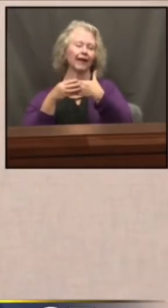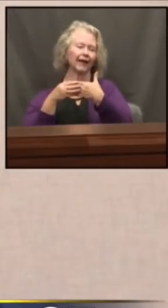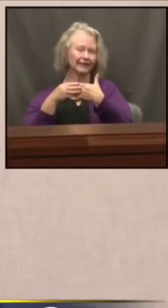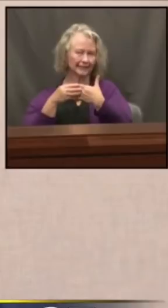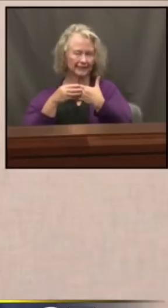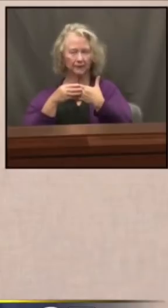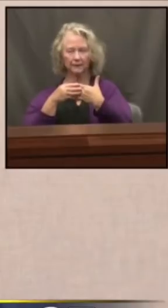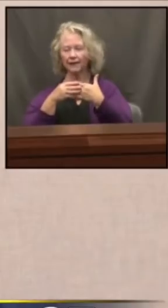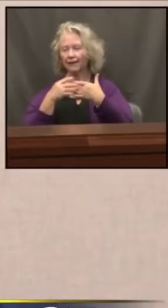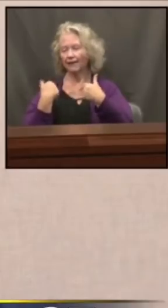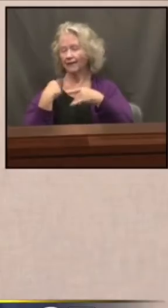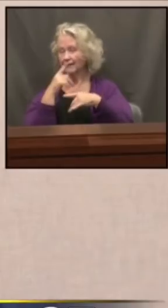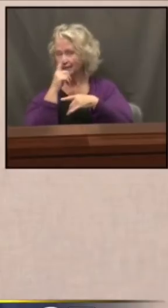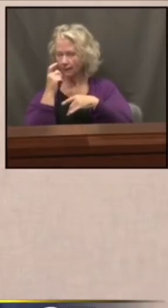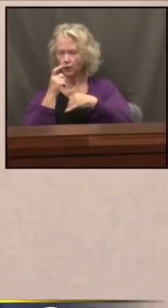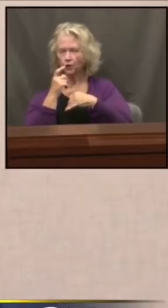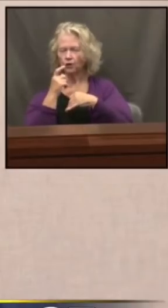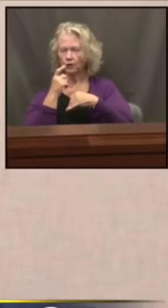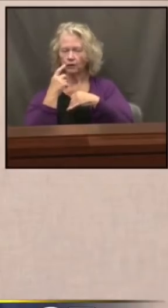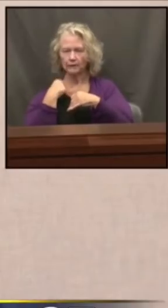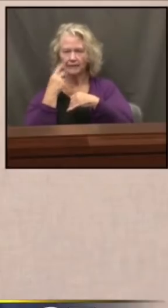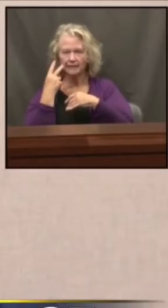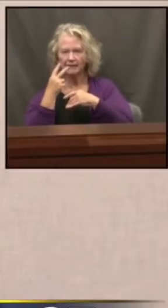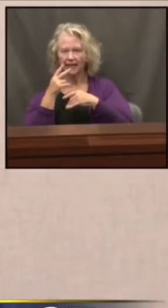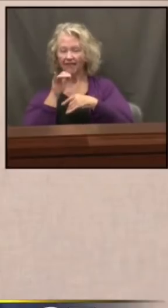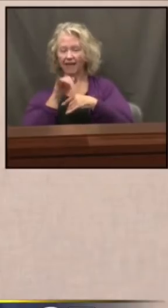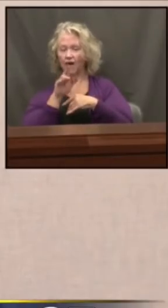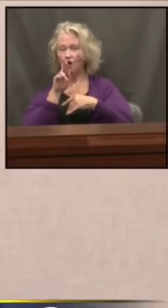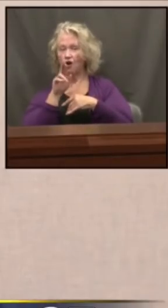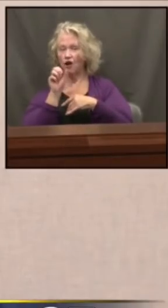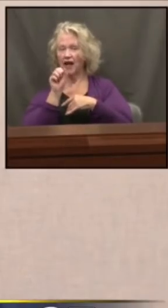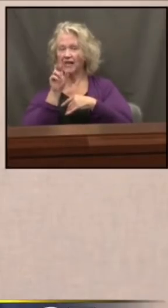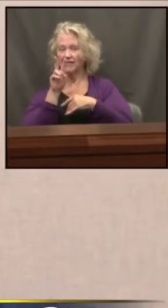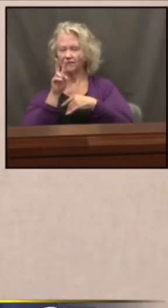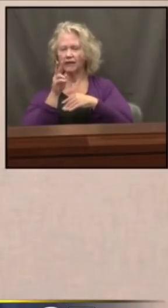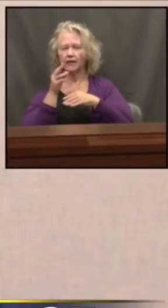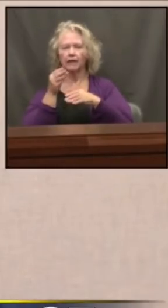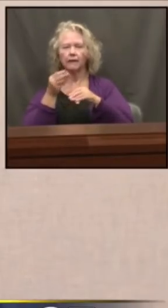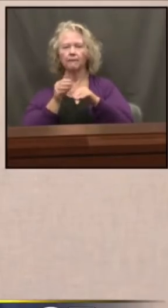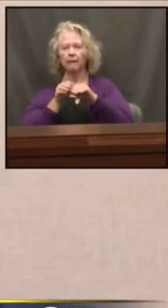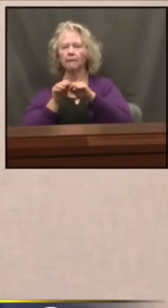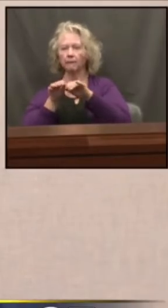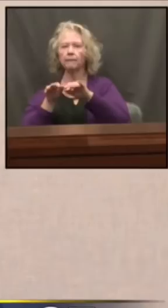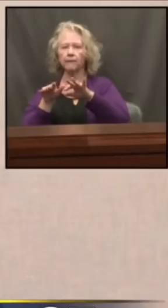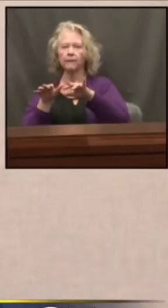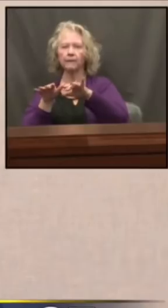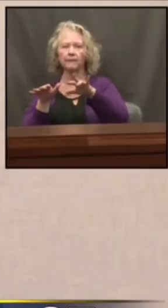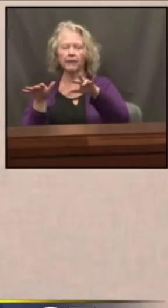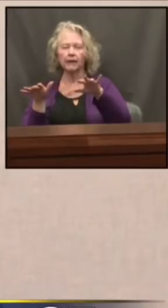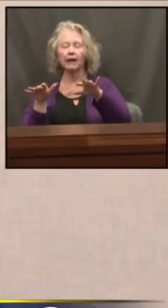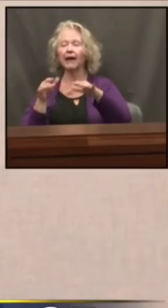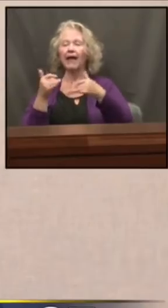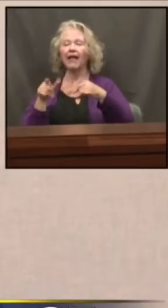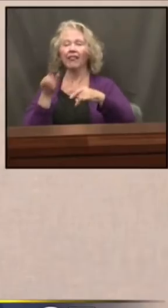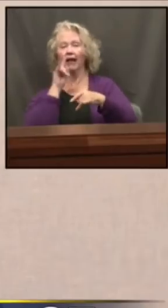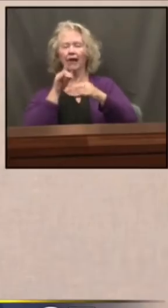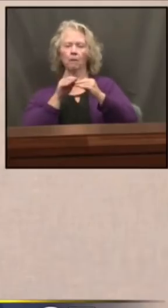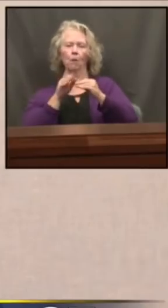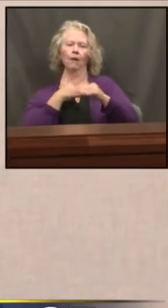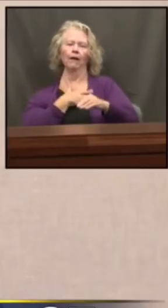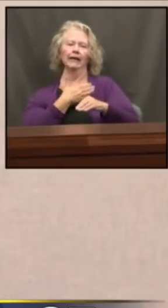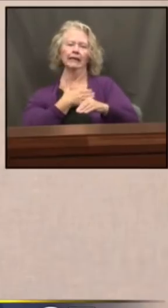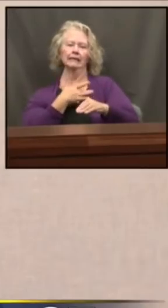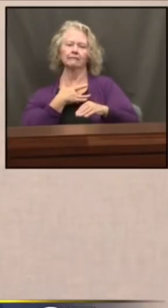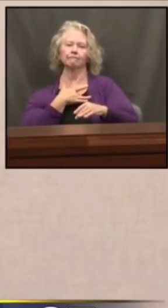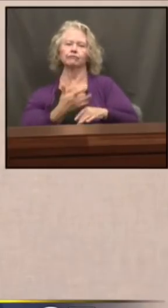relaxed starting in the summer, we saw more transmission of RSV, and in part because there were more kids that were probably susceptible. So in terms of